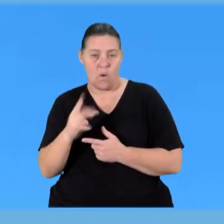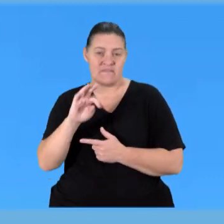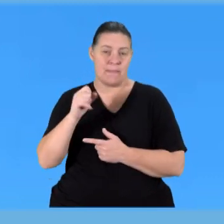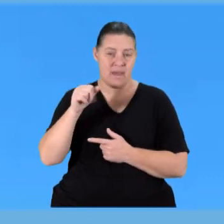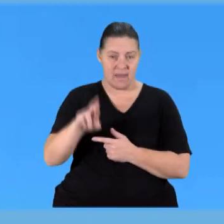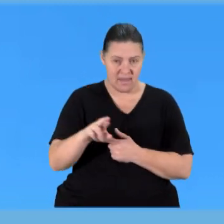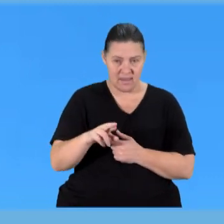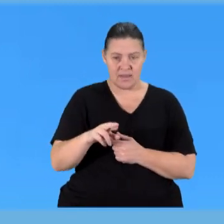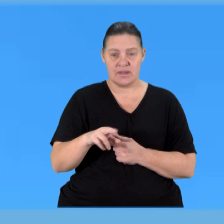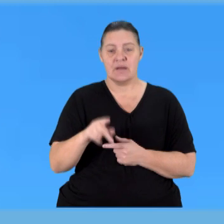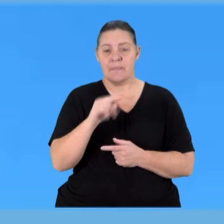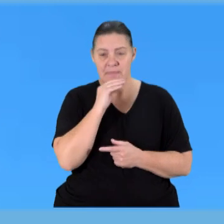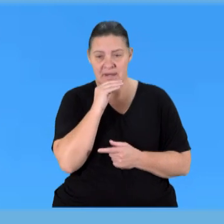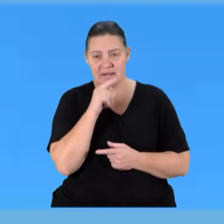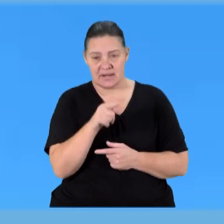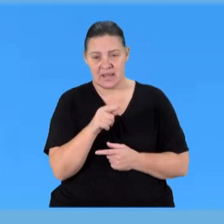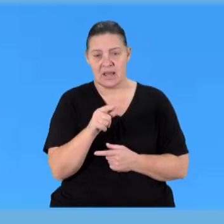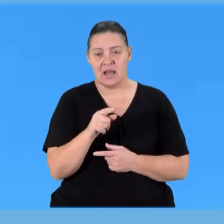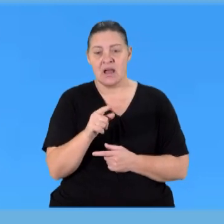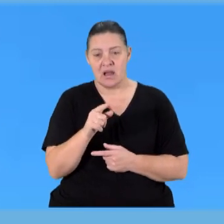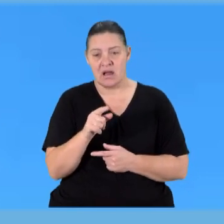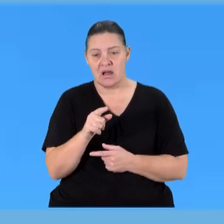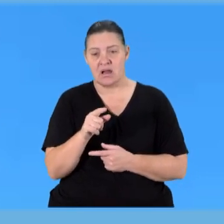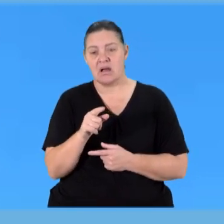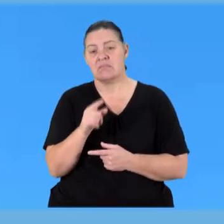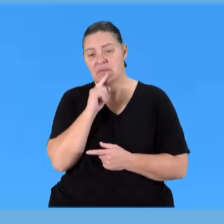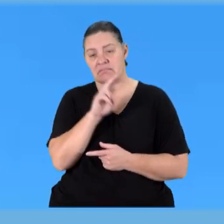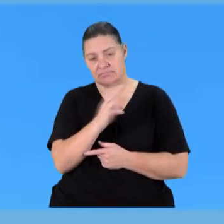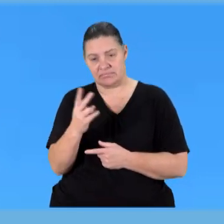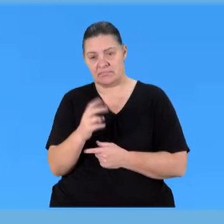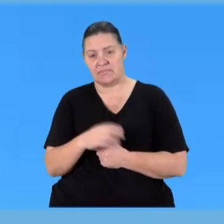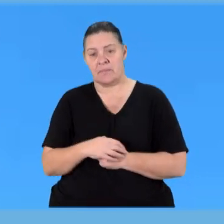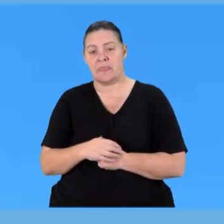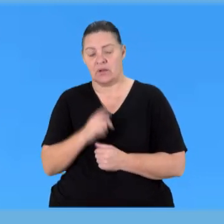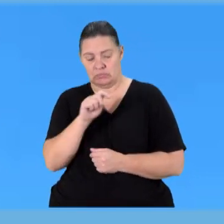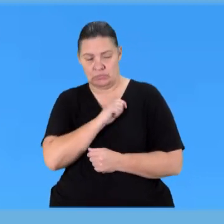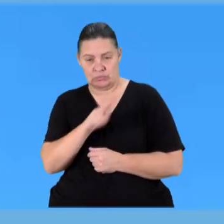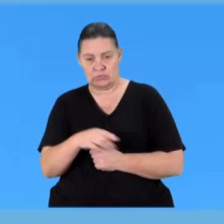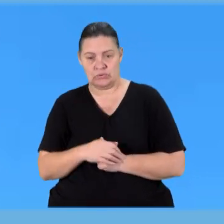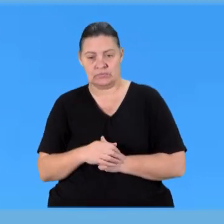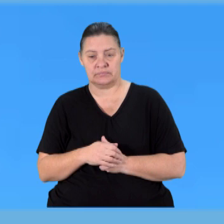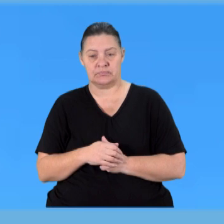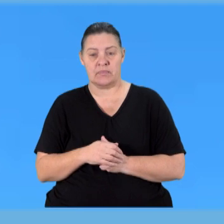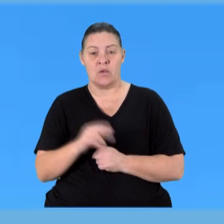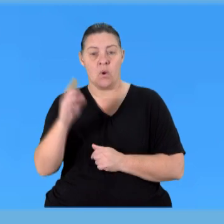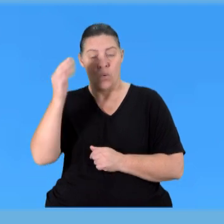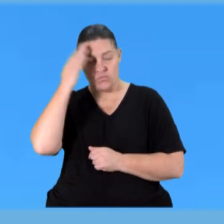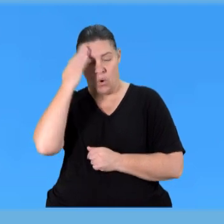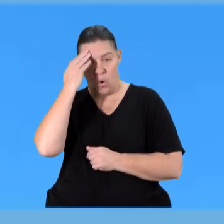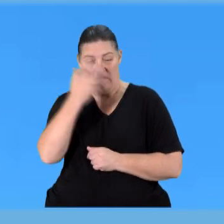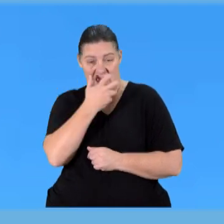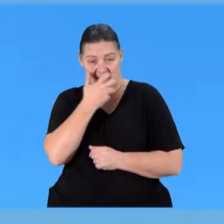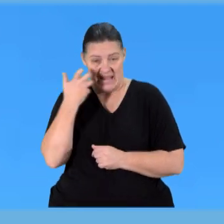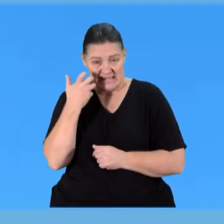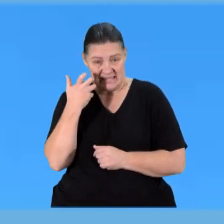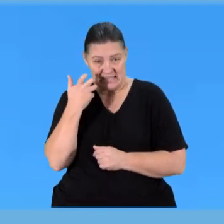gas or into a vapor, that's also being a liquid being turned into a vapor. So that's also true. We